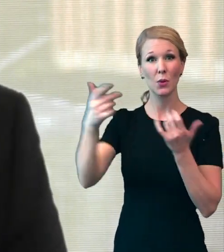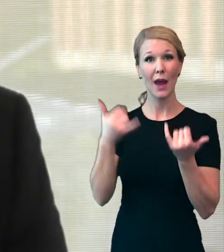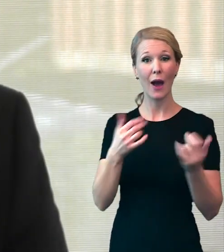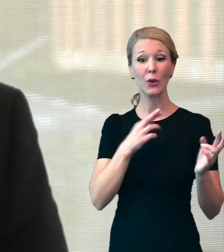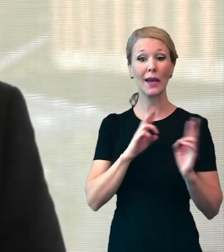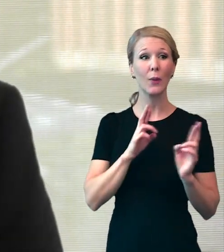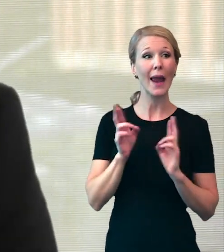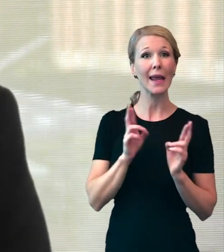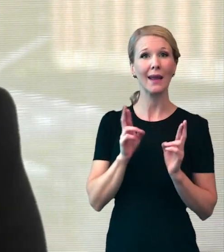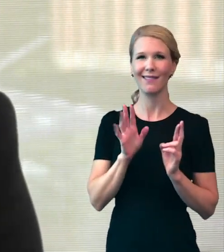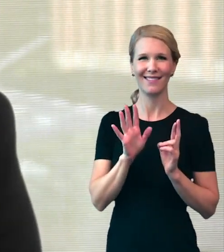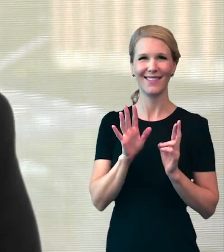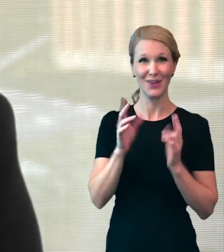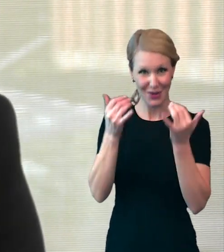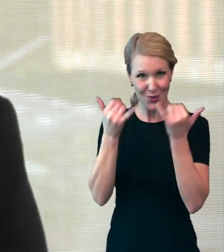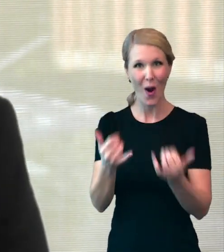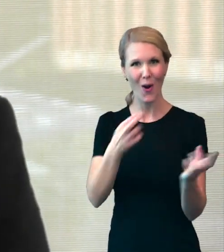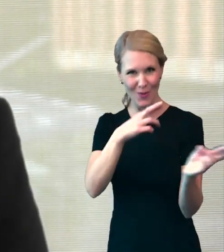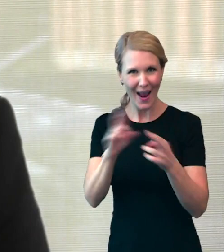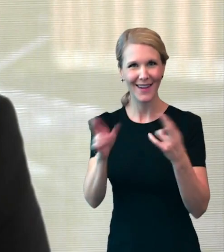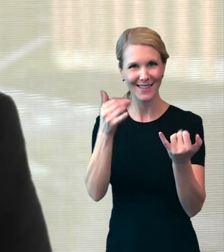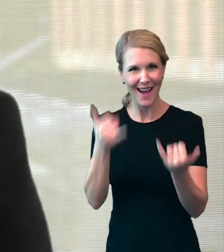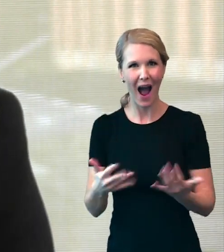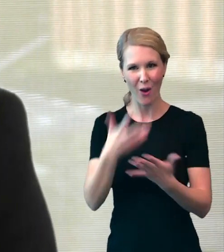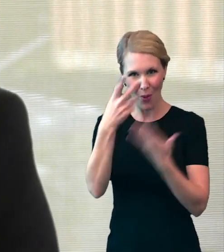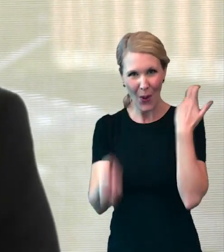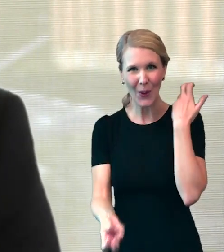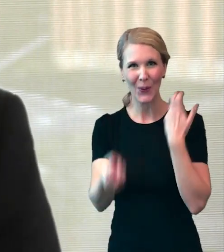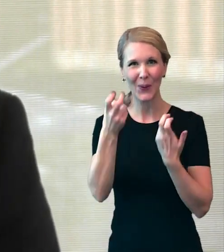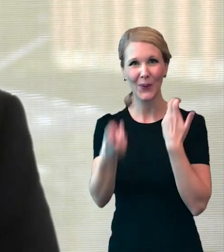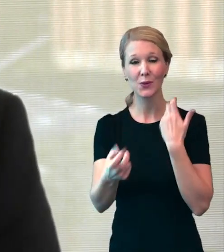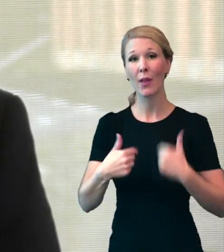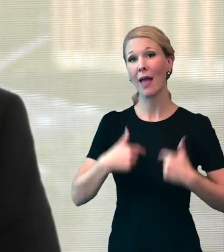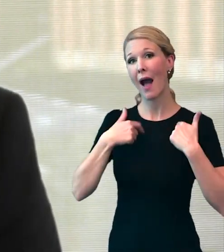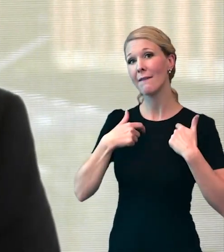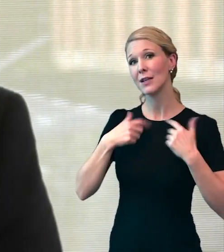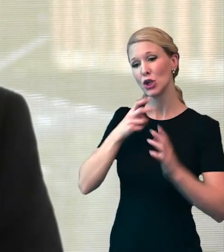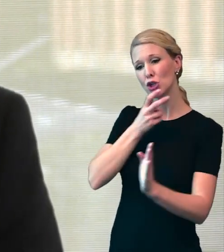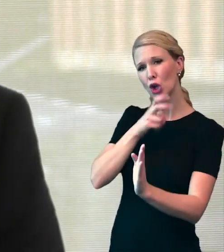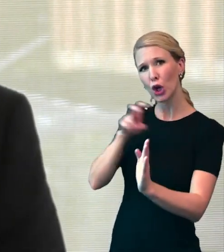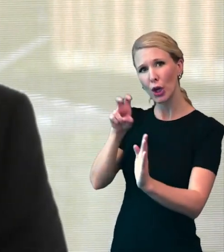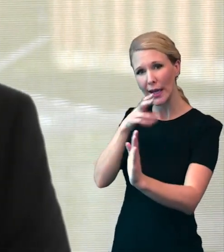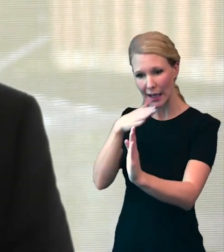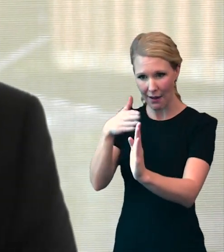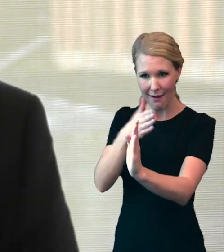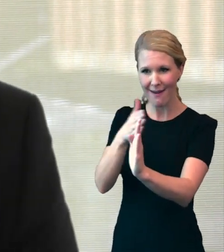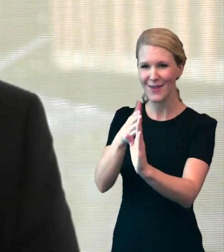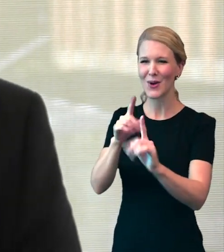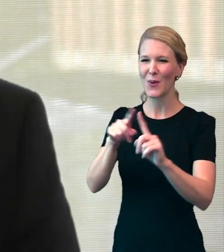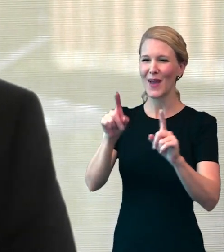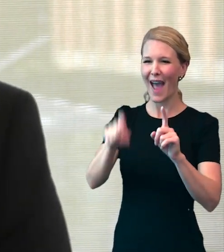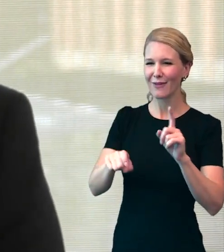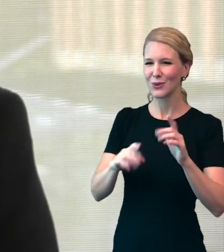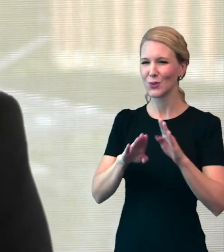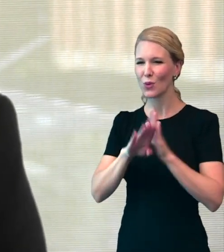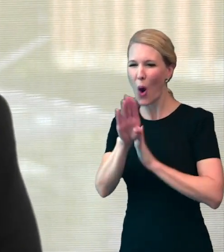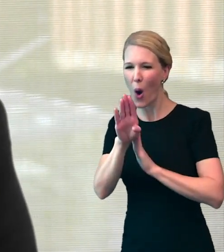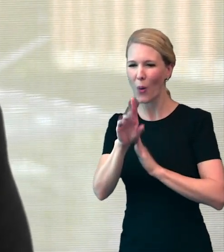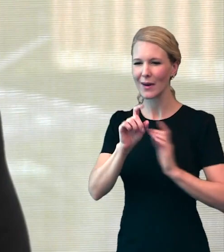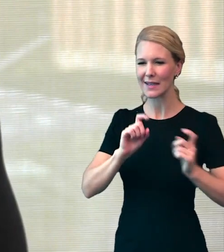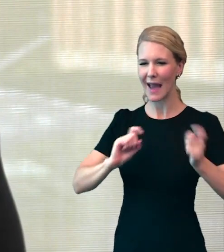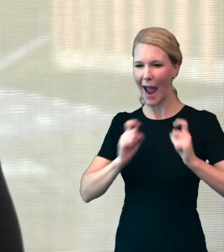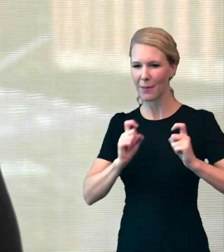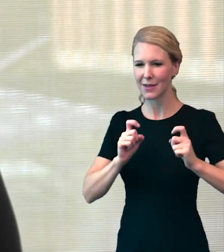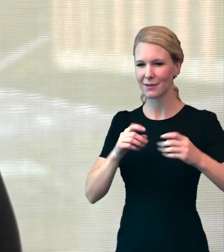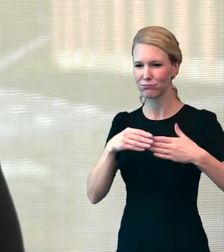you are ready for what the world has to offer you. You know, life is a journey, and that requires us to continuously grow and adapt. The way